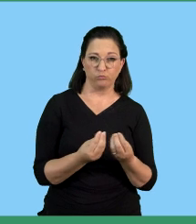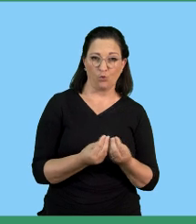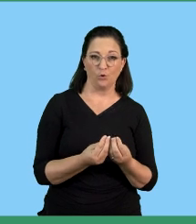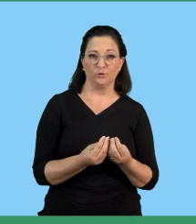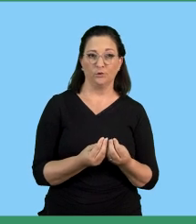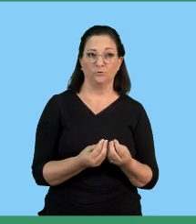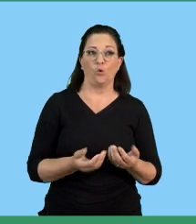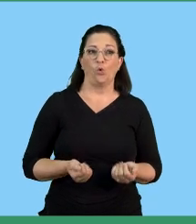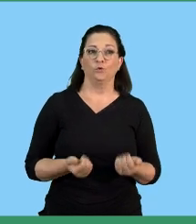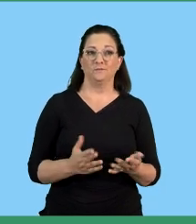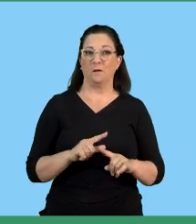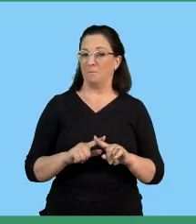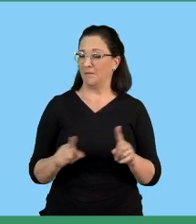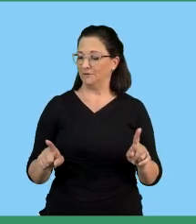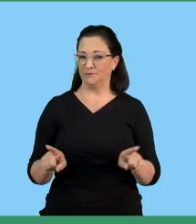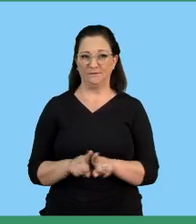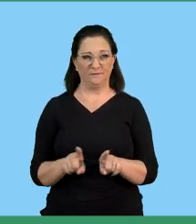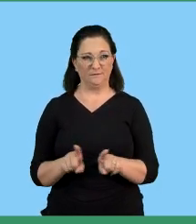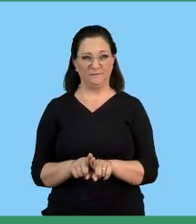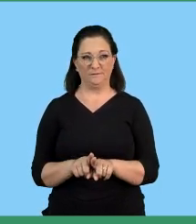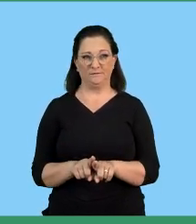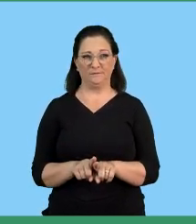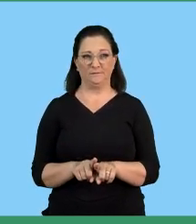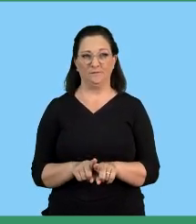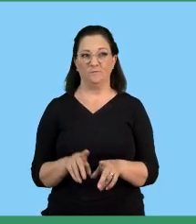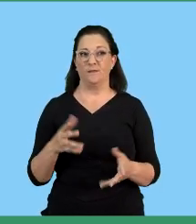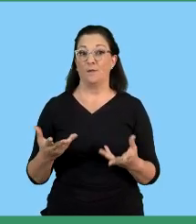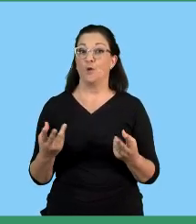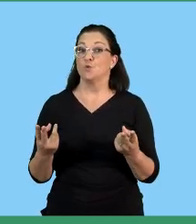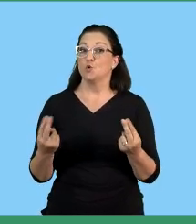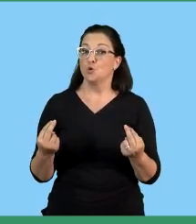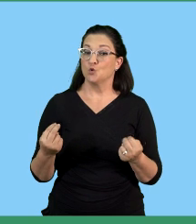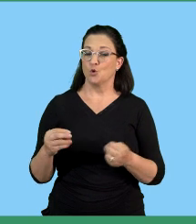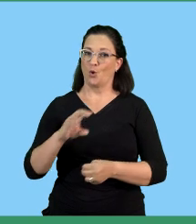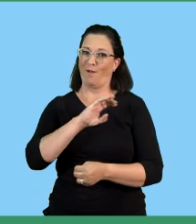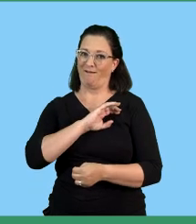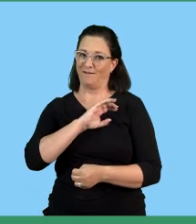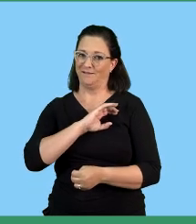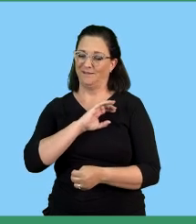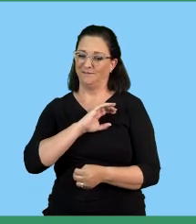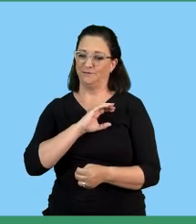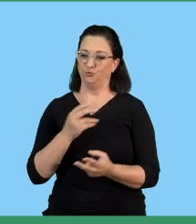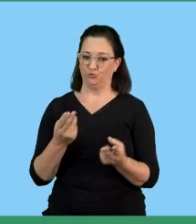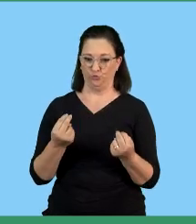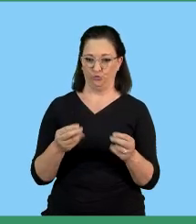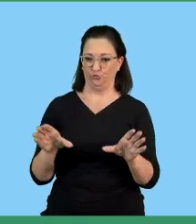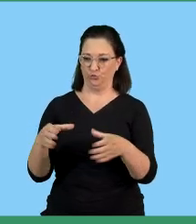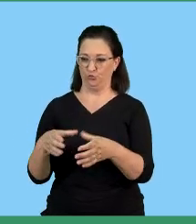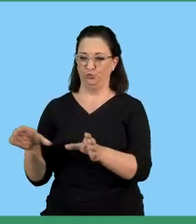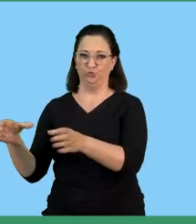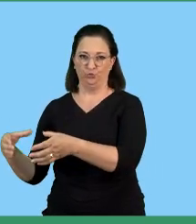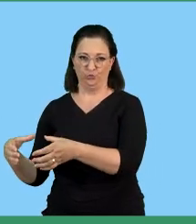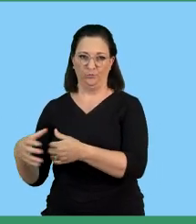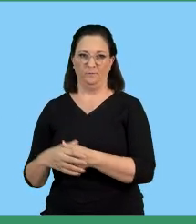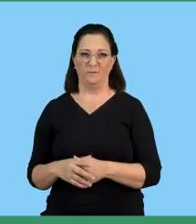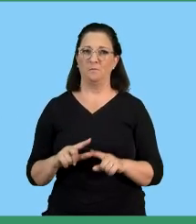are unrelated to existing products which may appeal to new groups of customers, different groups.